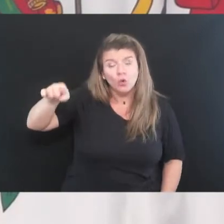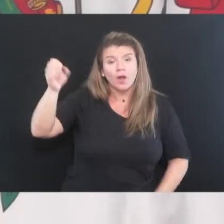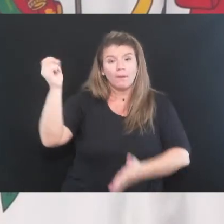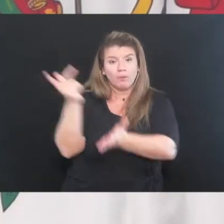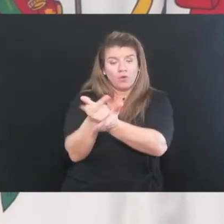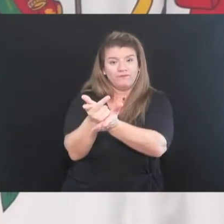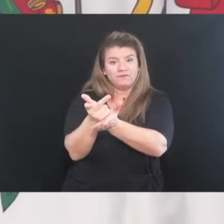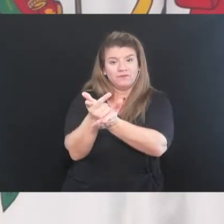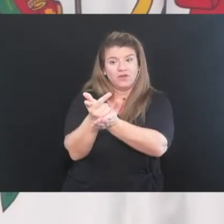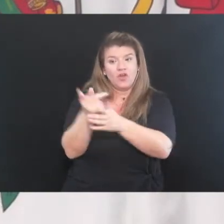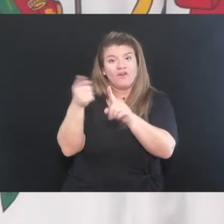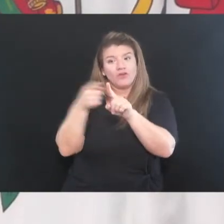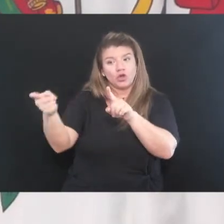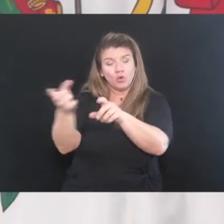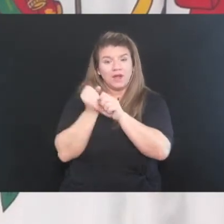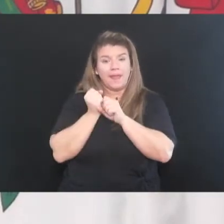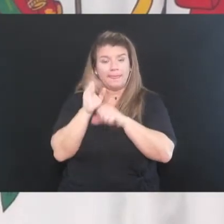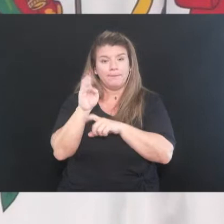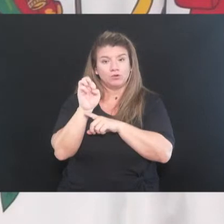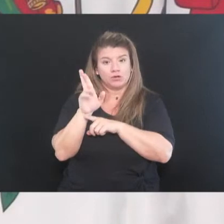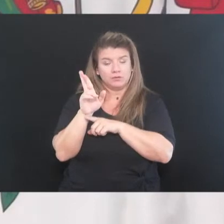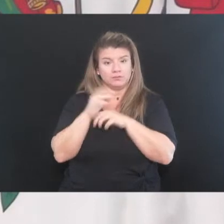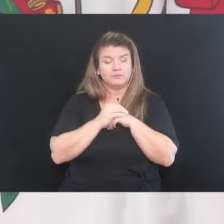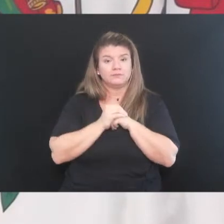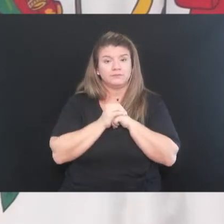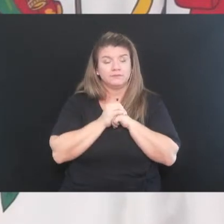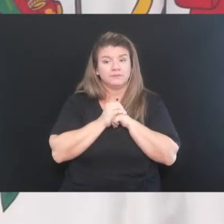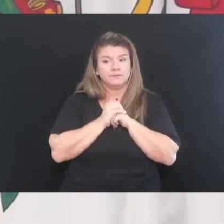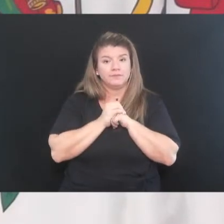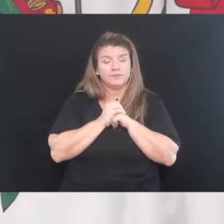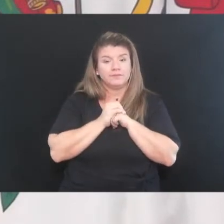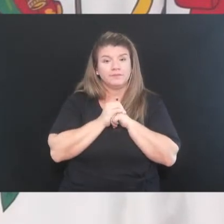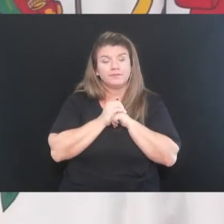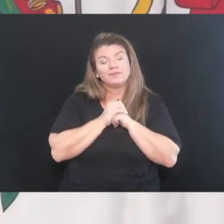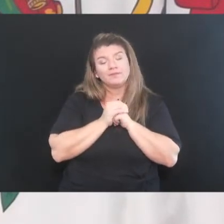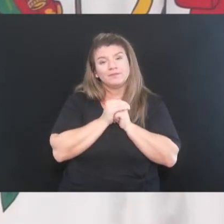approve for you to get your booster shot. Now, and